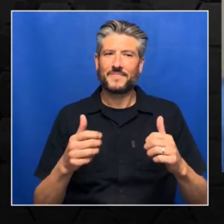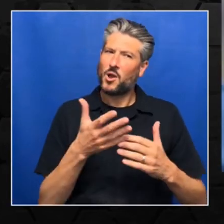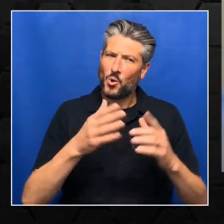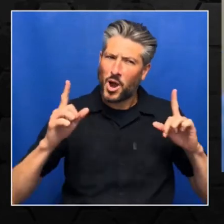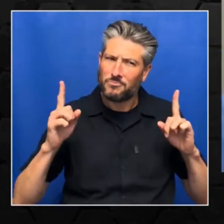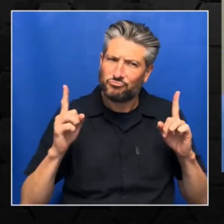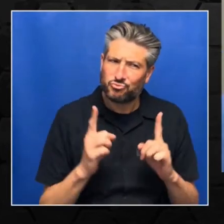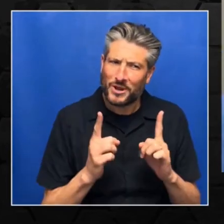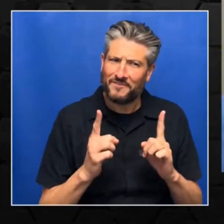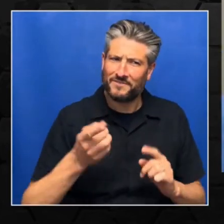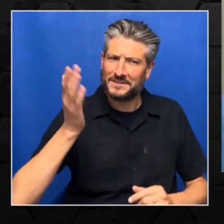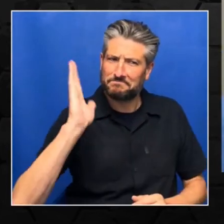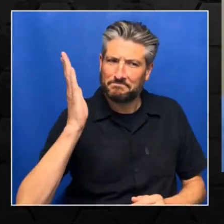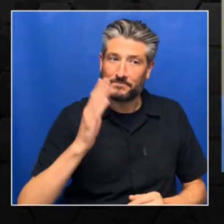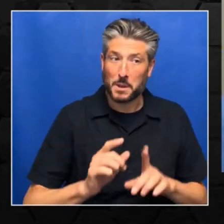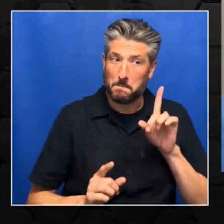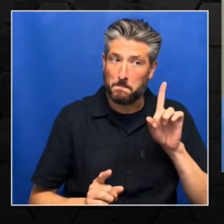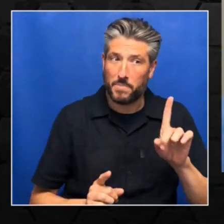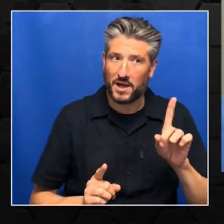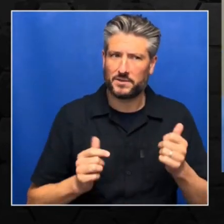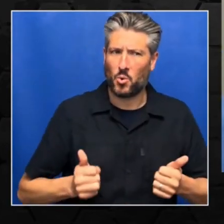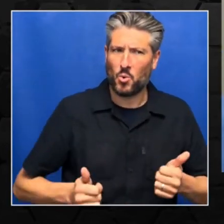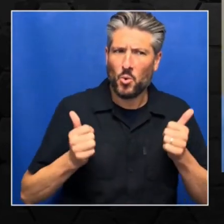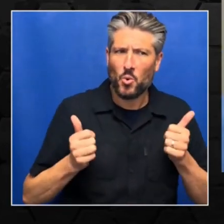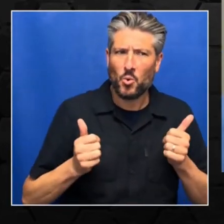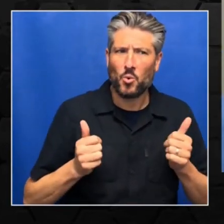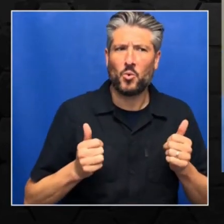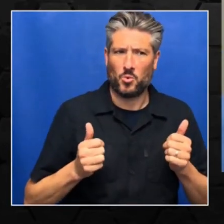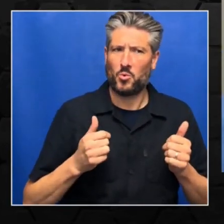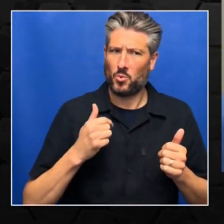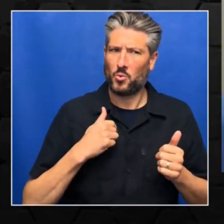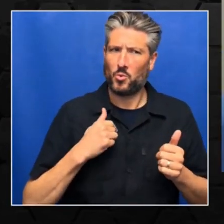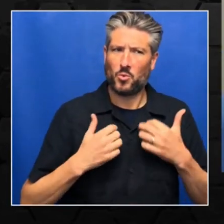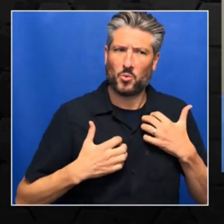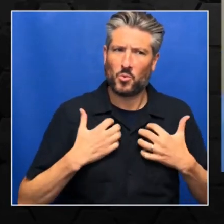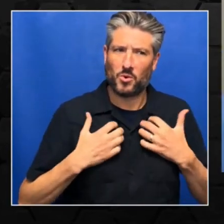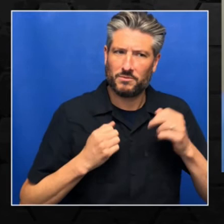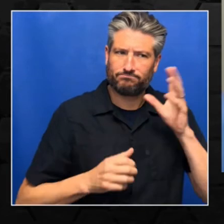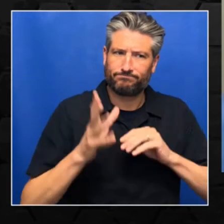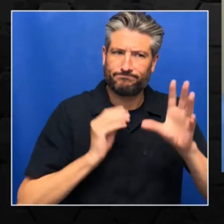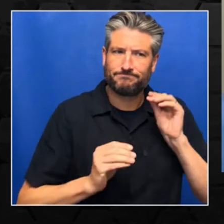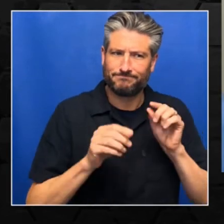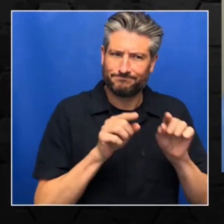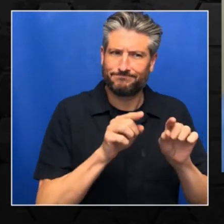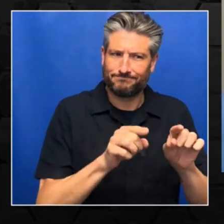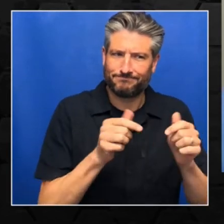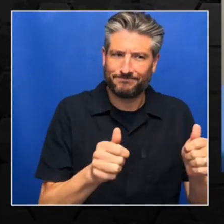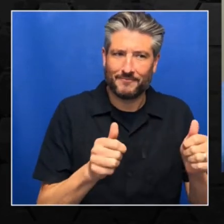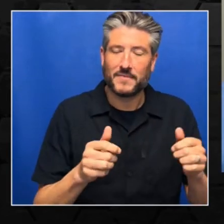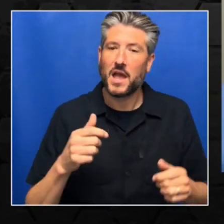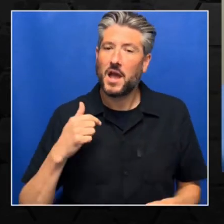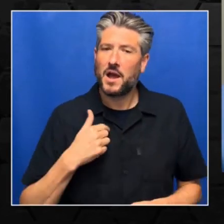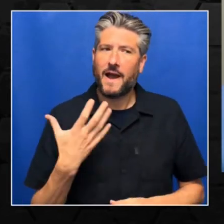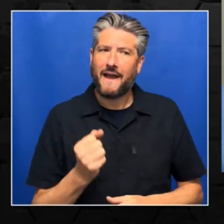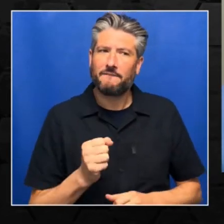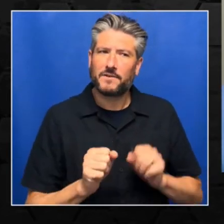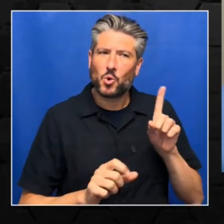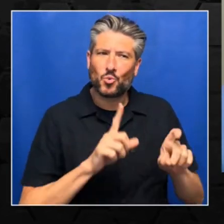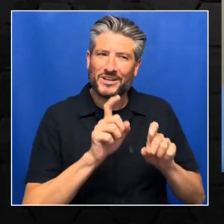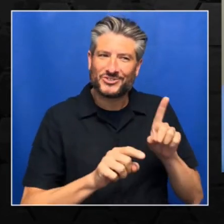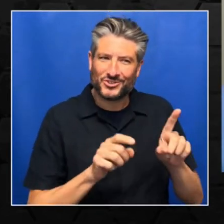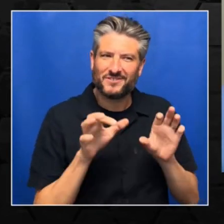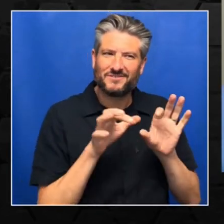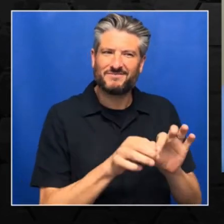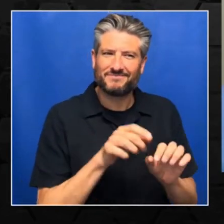Yeah. So I have a question about your topic. So Yes. where do